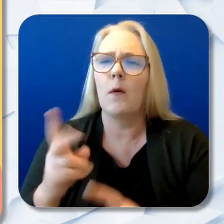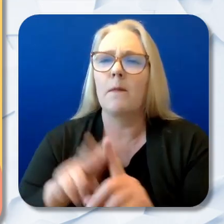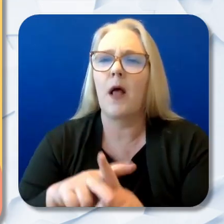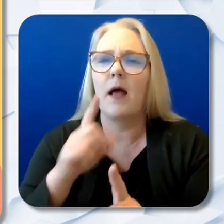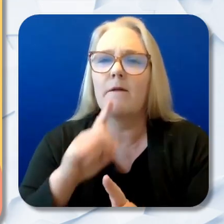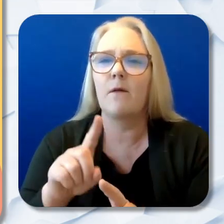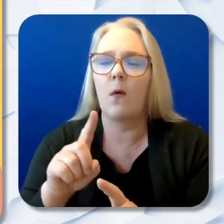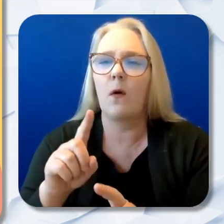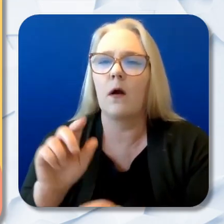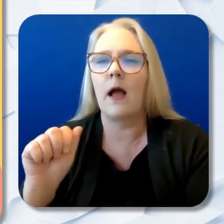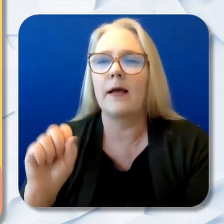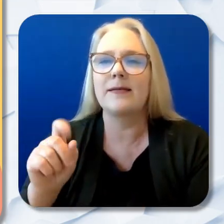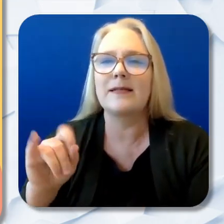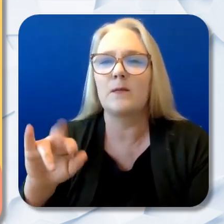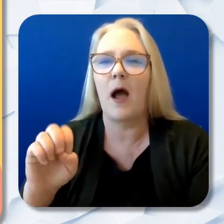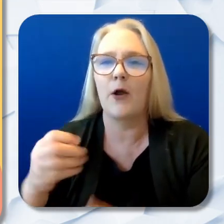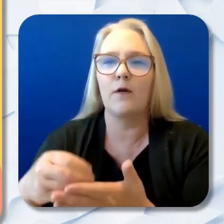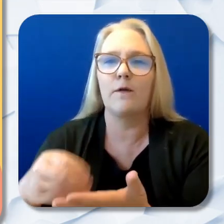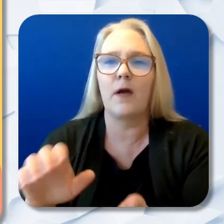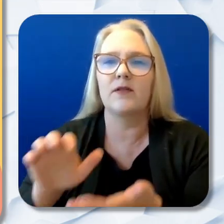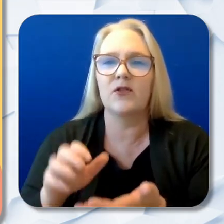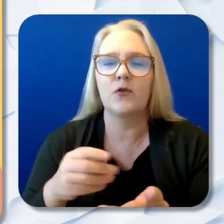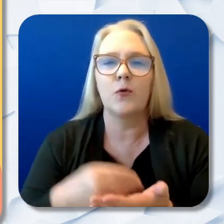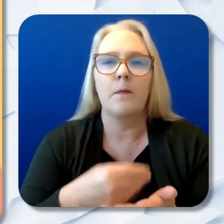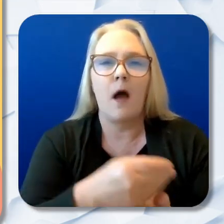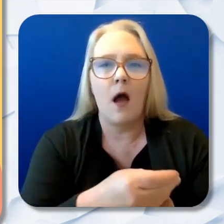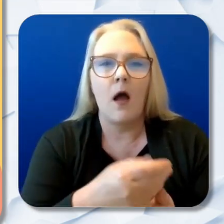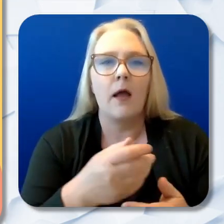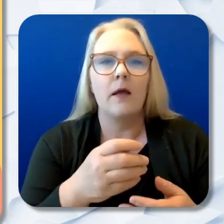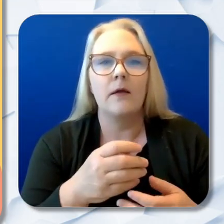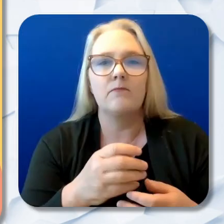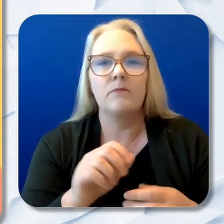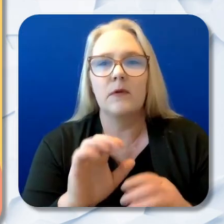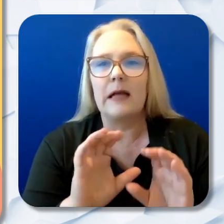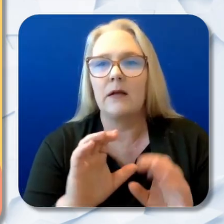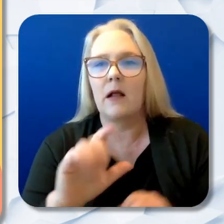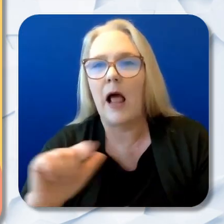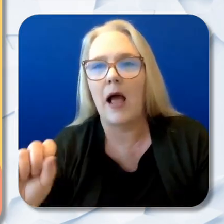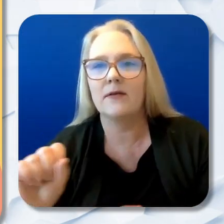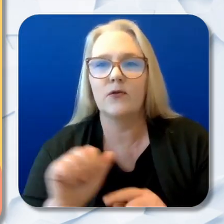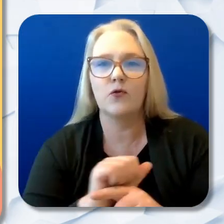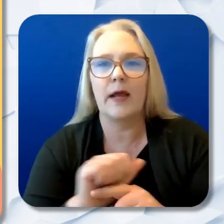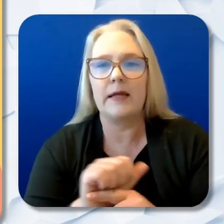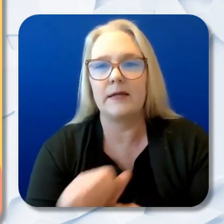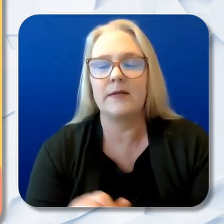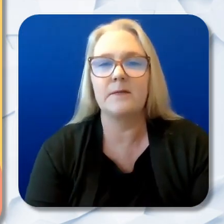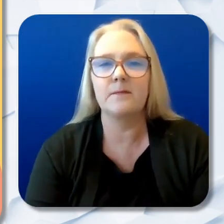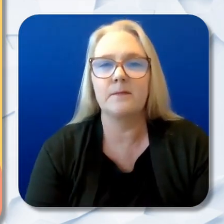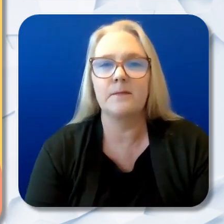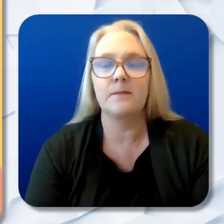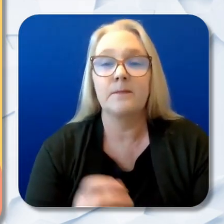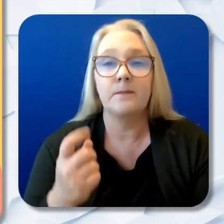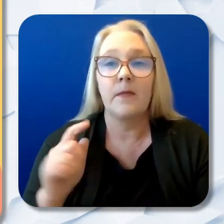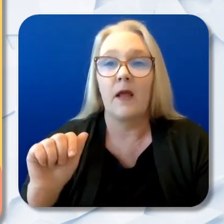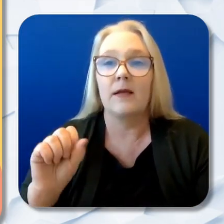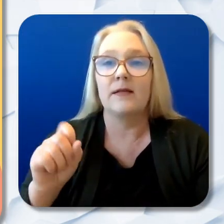Aspire funds to purchase and sign up for class trainings? So as we learned in this webinar, the